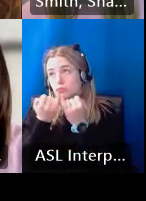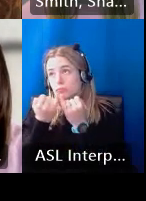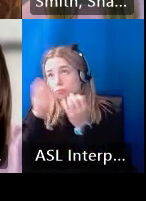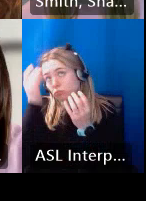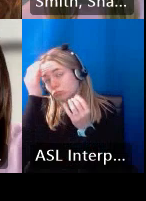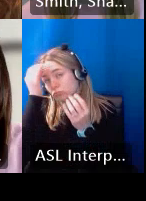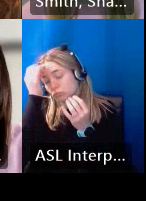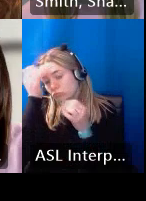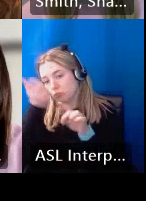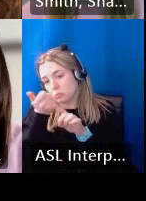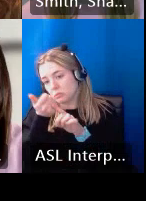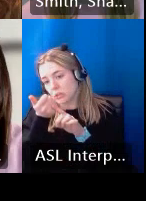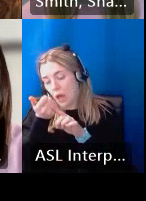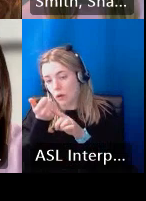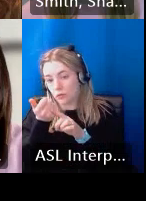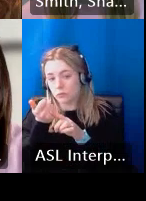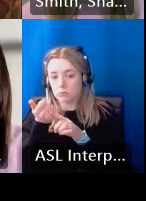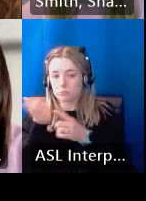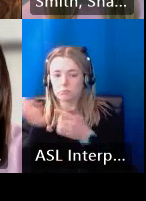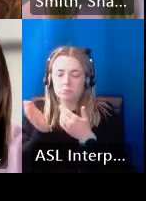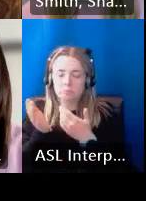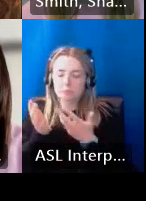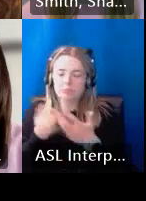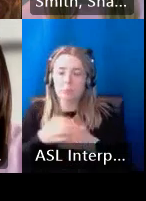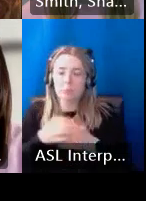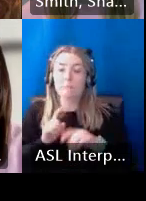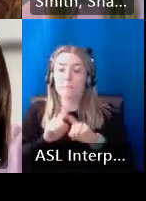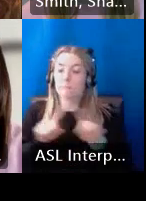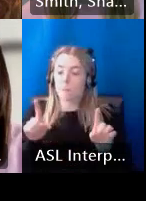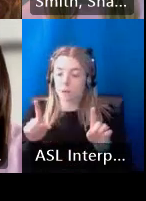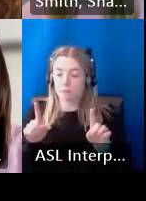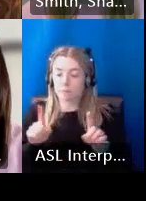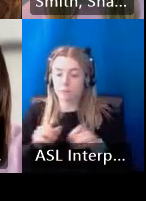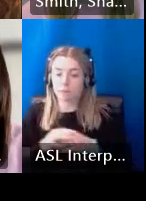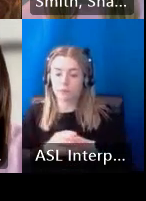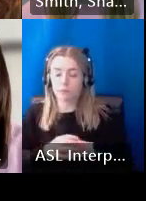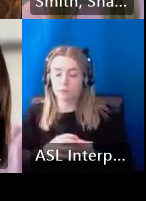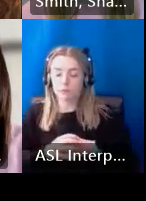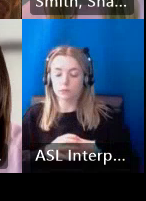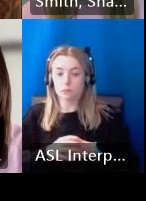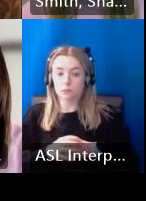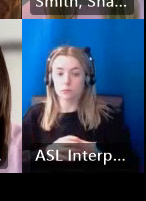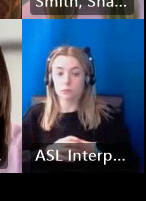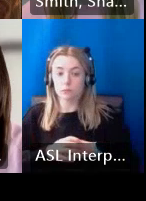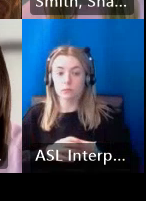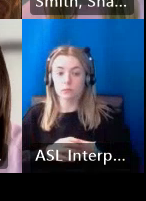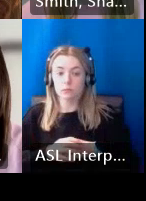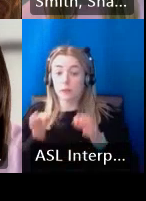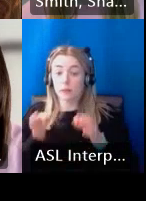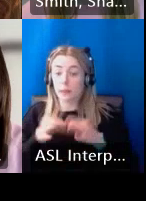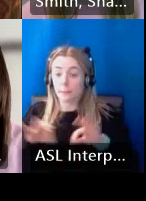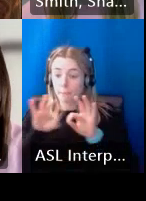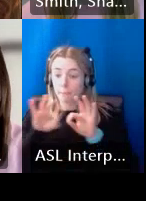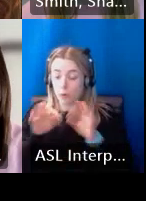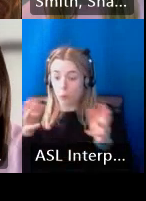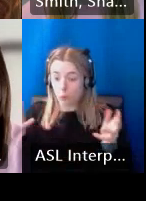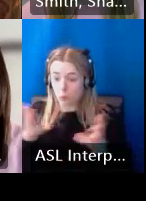sharing with anybody. But some of the things that I think are incredibly important